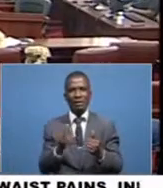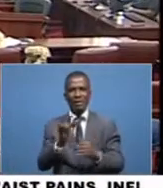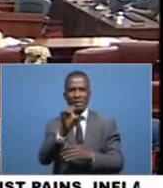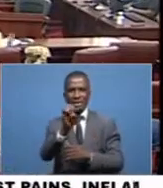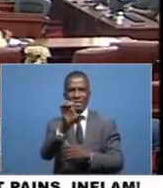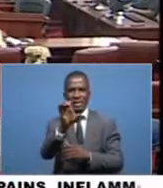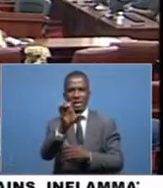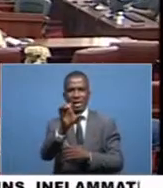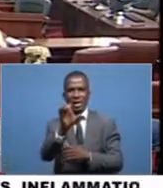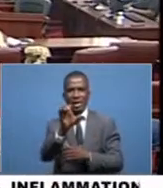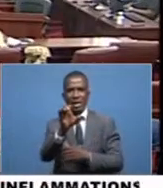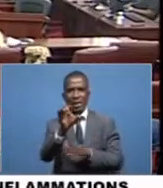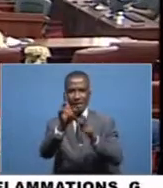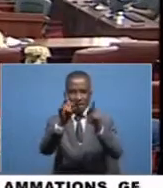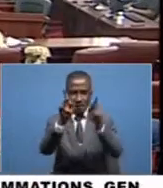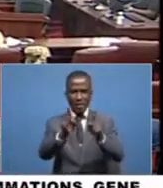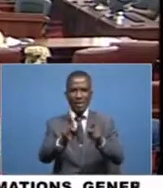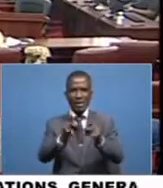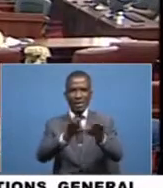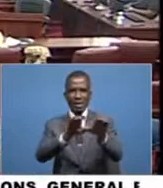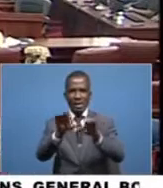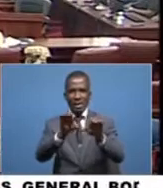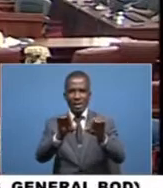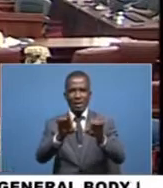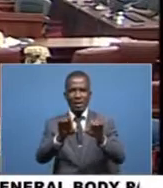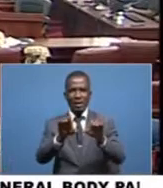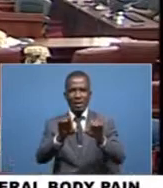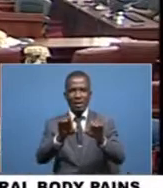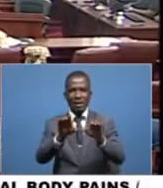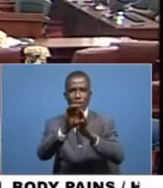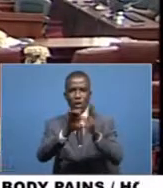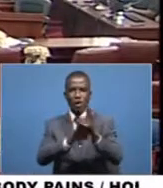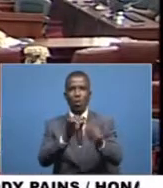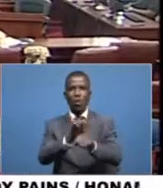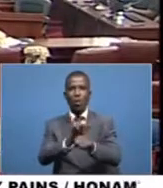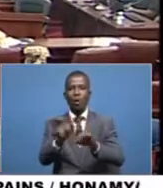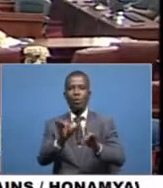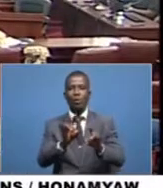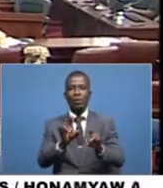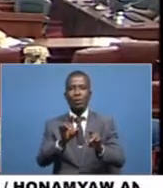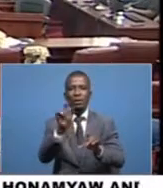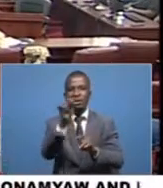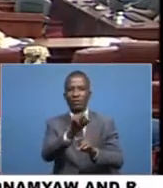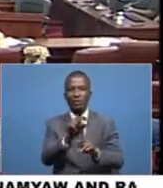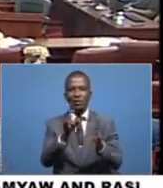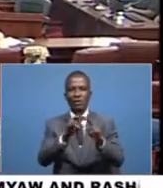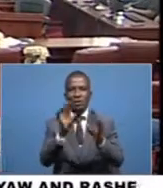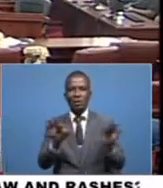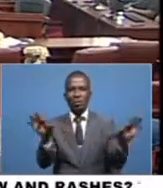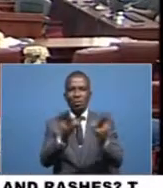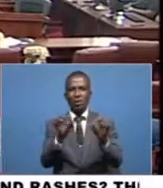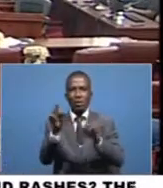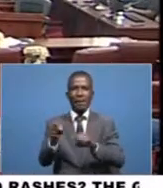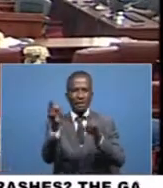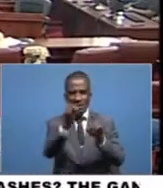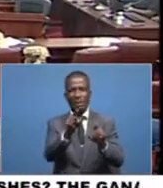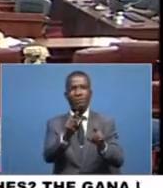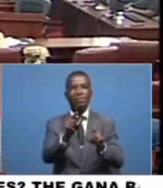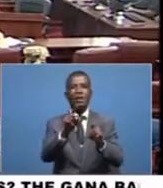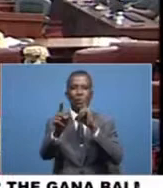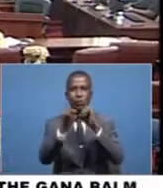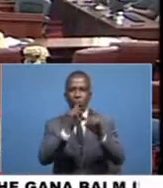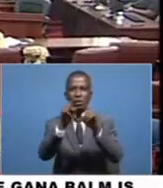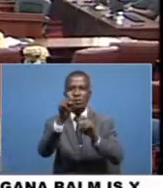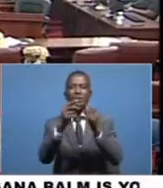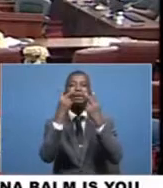respondent chairperson performs a very important constitutional function and as such must be made to adduce evidence in his petition to account for